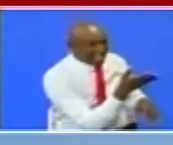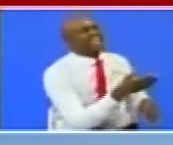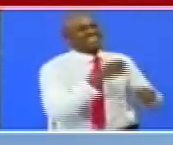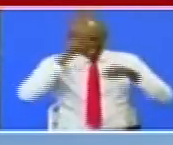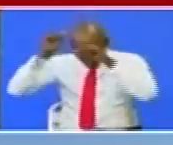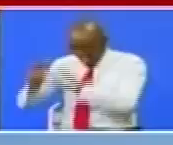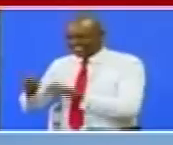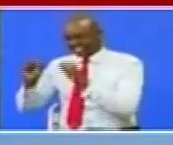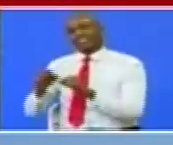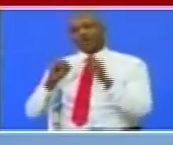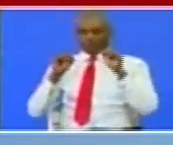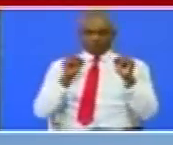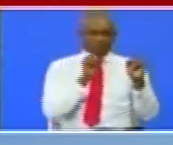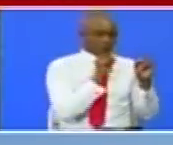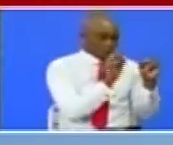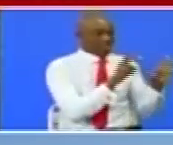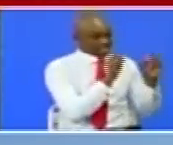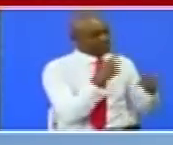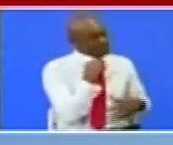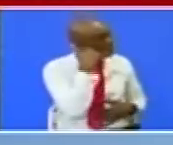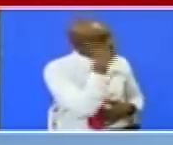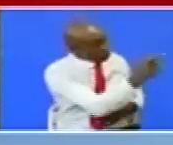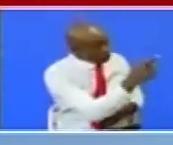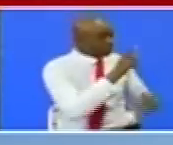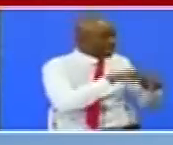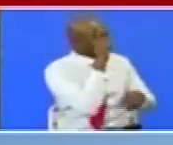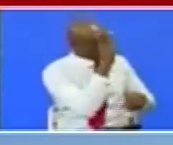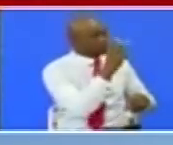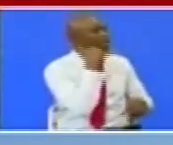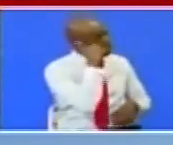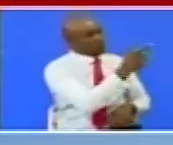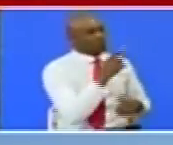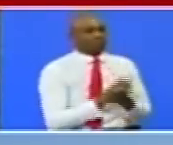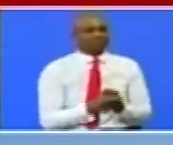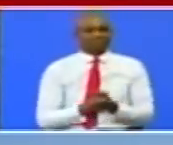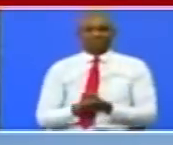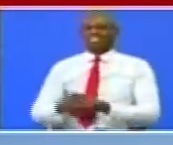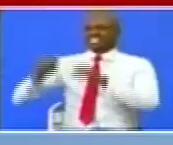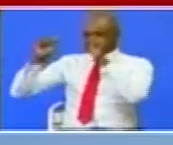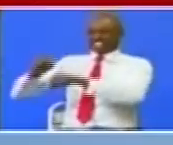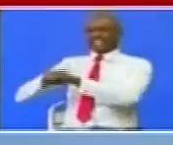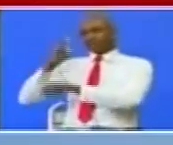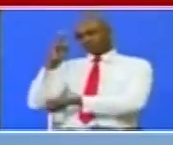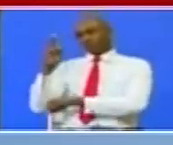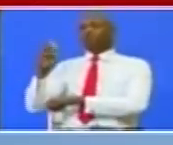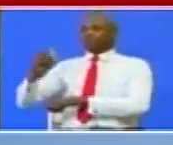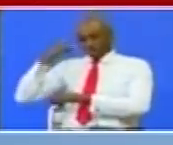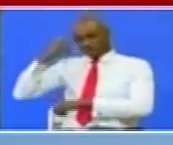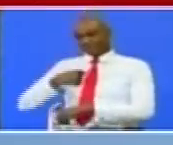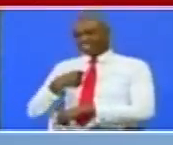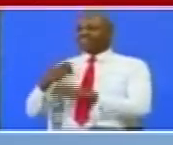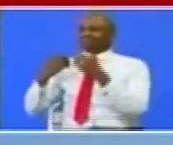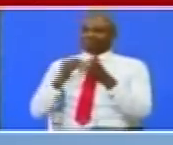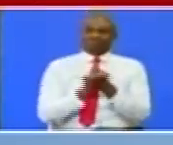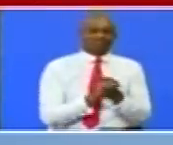sure. Okay, fine then. I will give you a call at 2 o'clock, you said? Yeah, 2 o'clock is okay. Okay, fine. Thank you